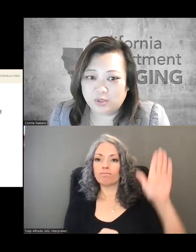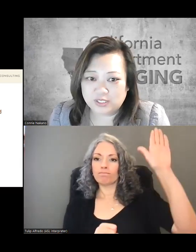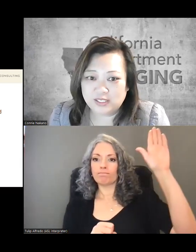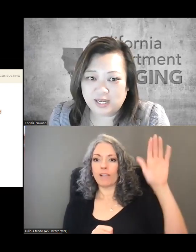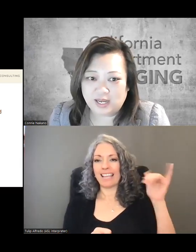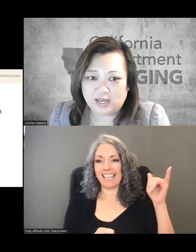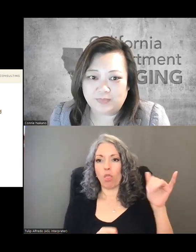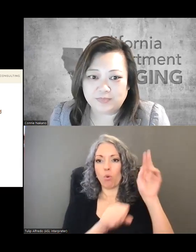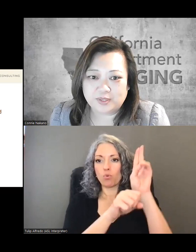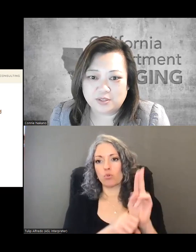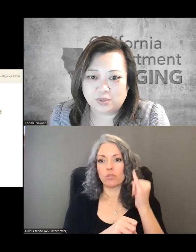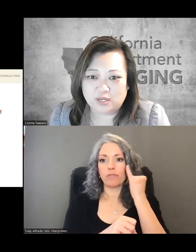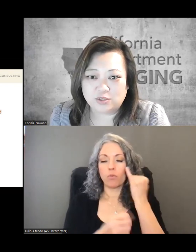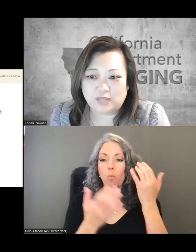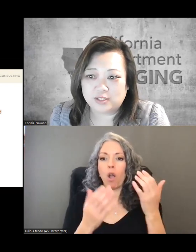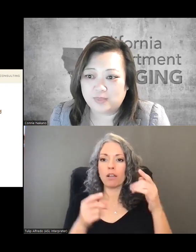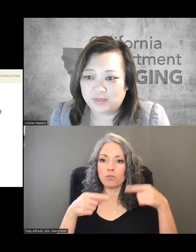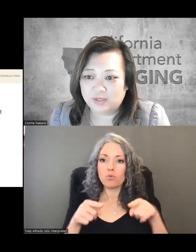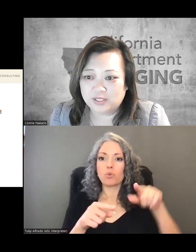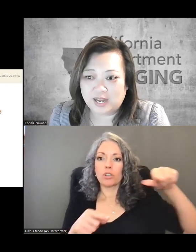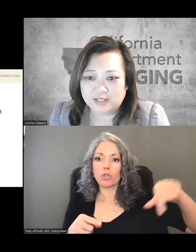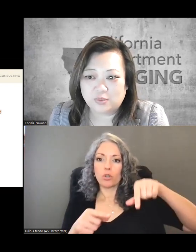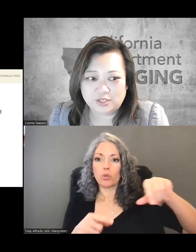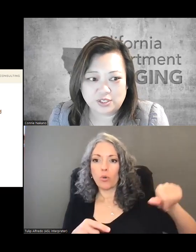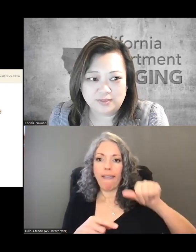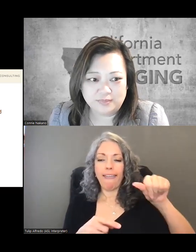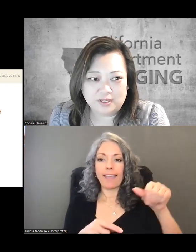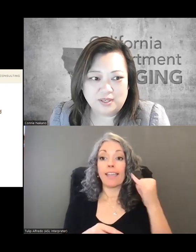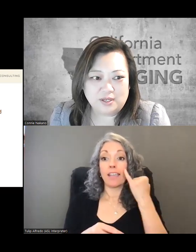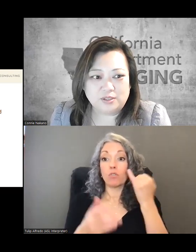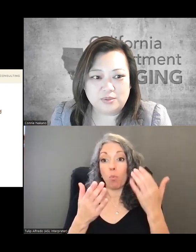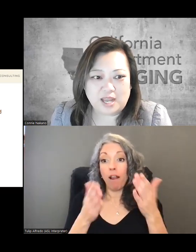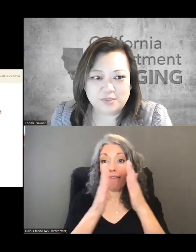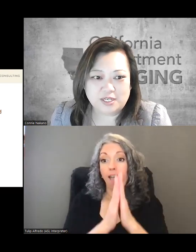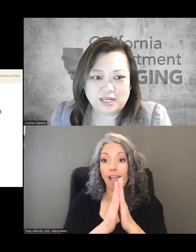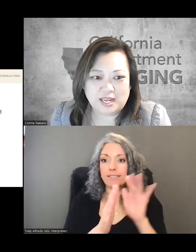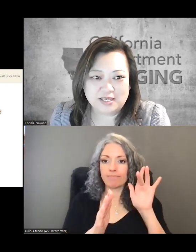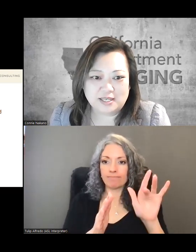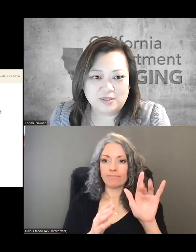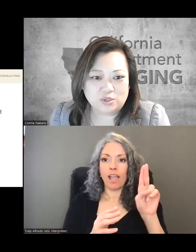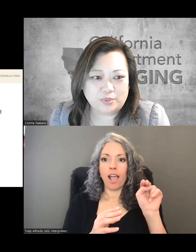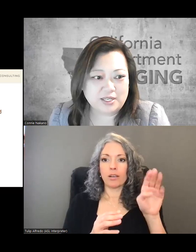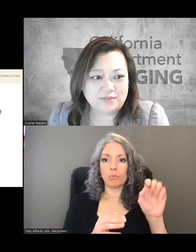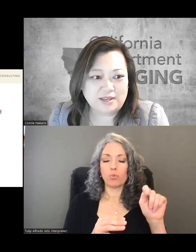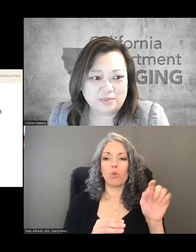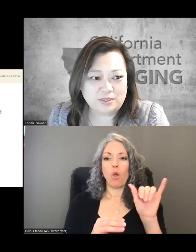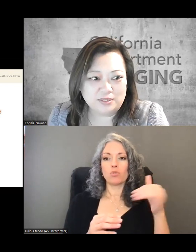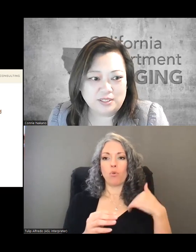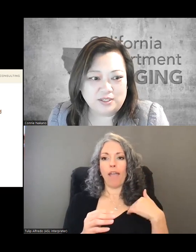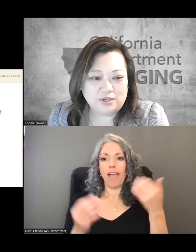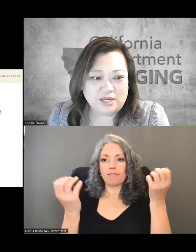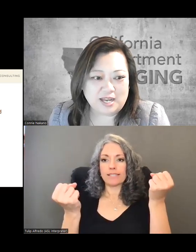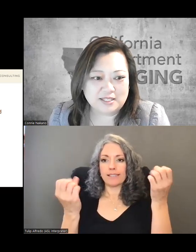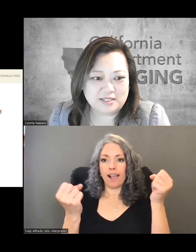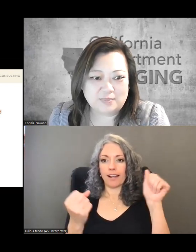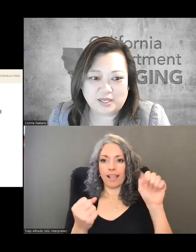Q&A portion to request your line to be unmuted to ask a question. Closed captioning and ASL interpreting is available.